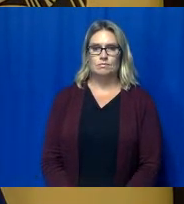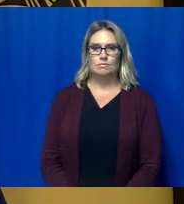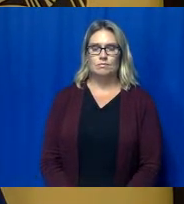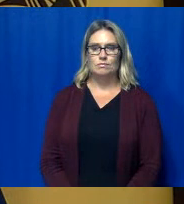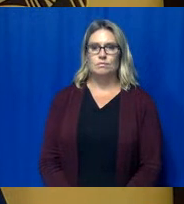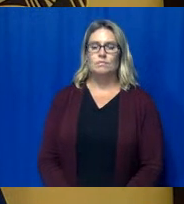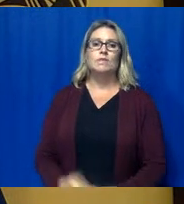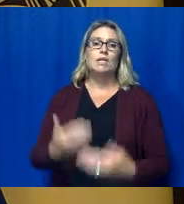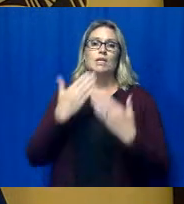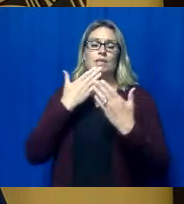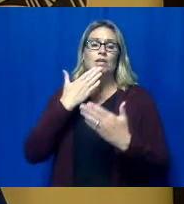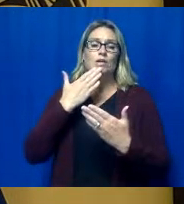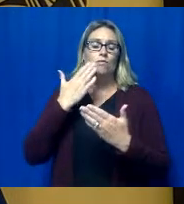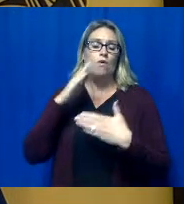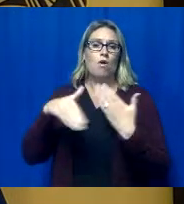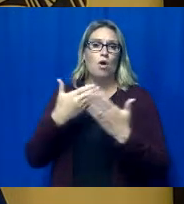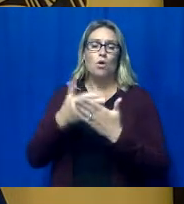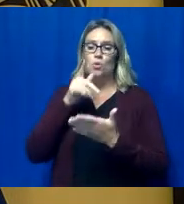today.